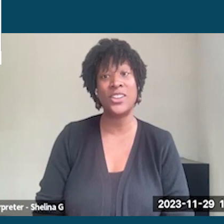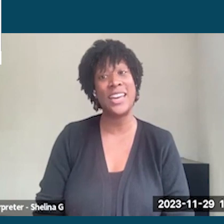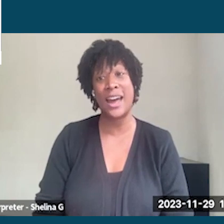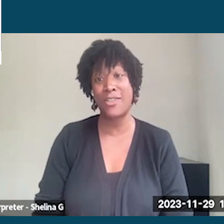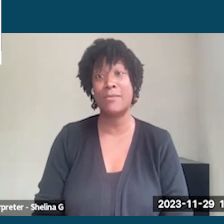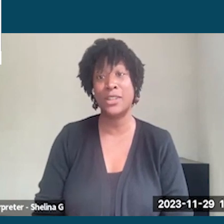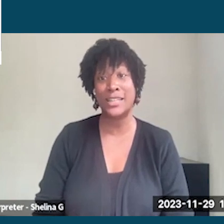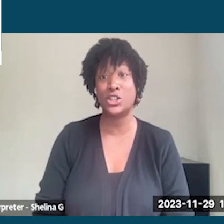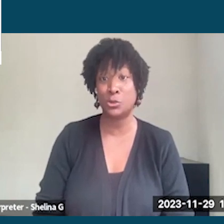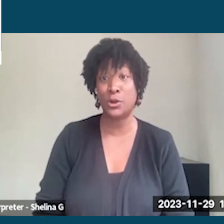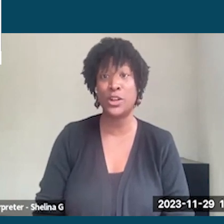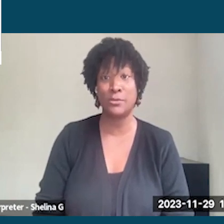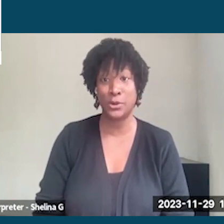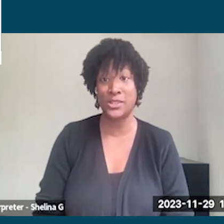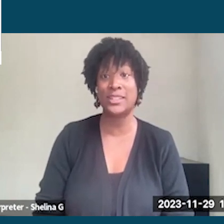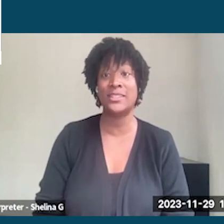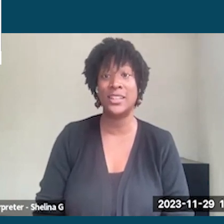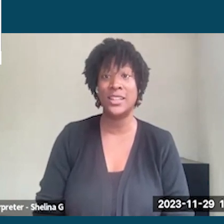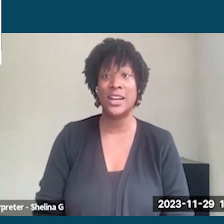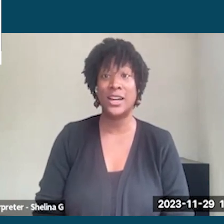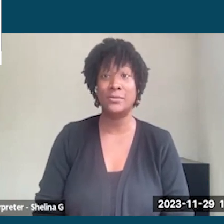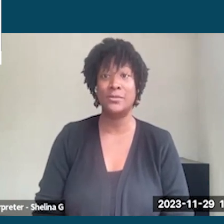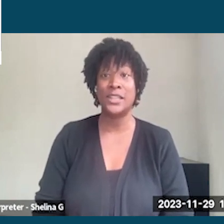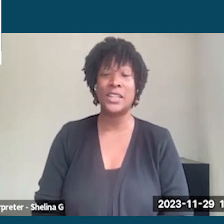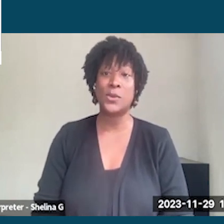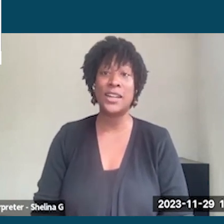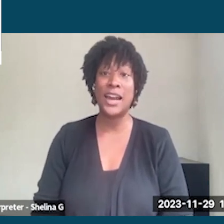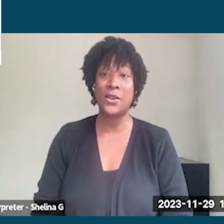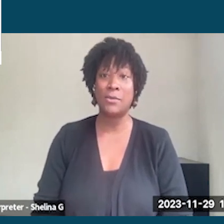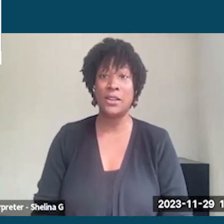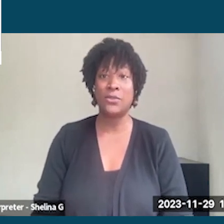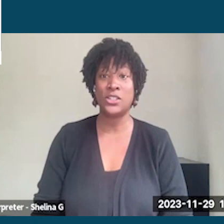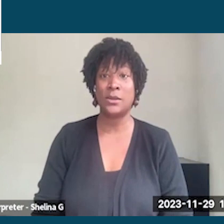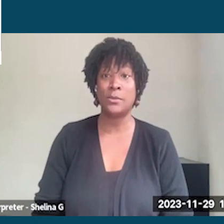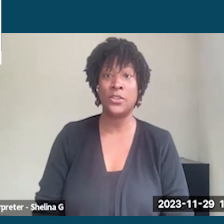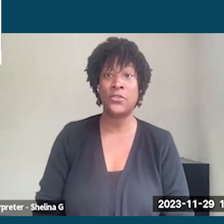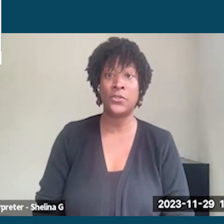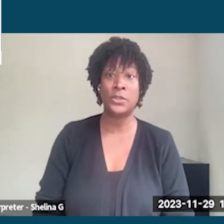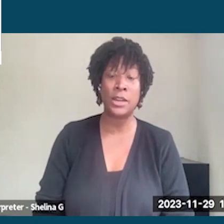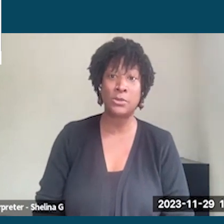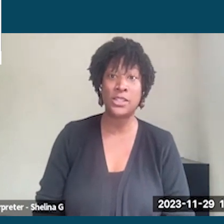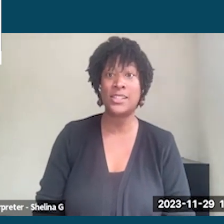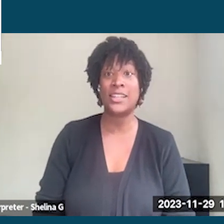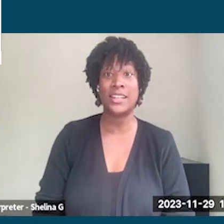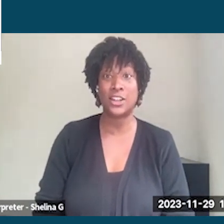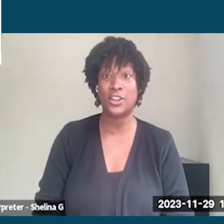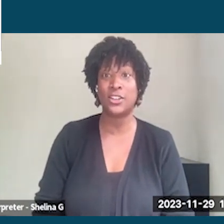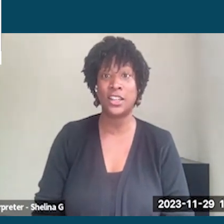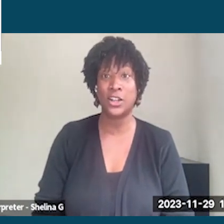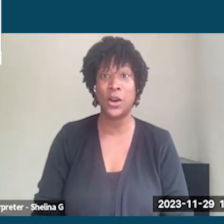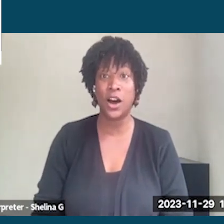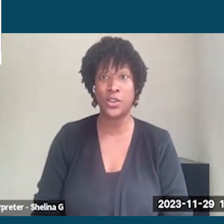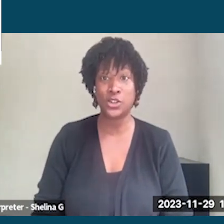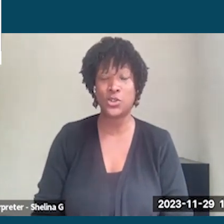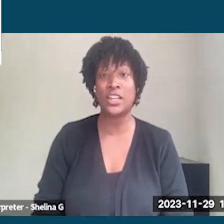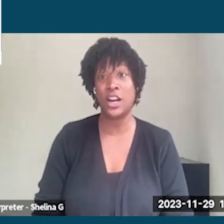to specifically have that planned interpreter in person. Because right now, I mean, for some, to be able to see and hear,